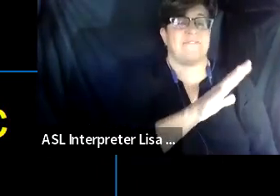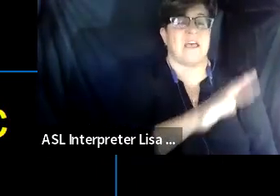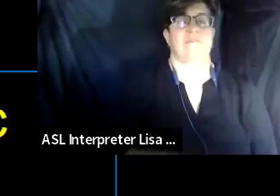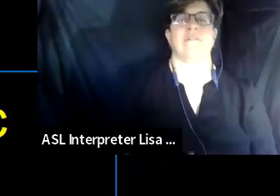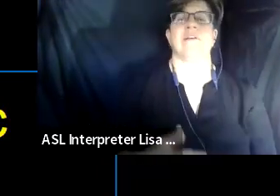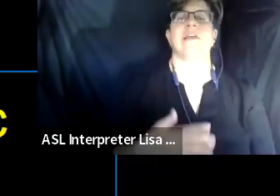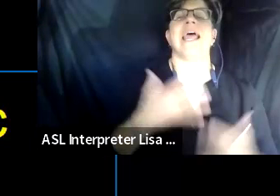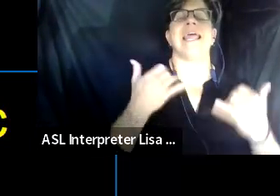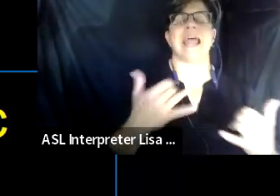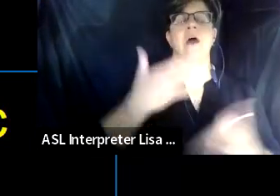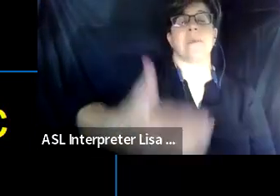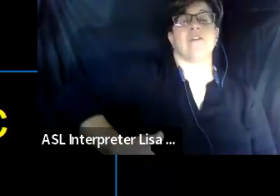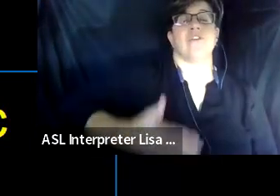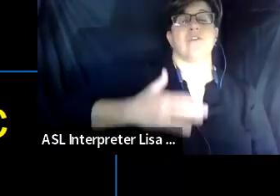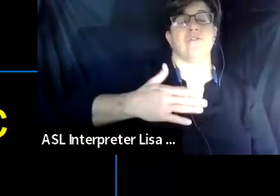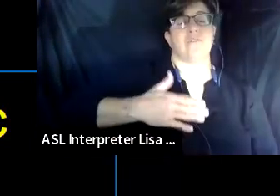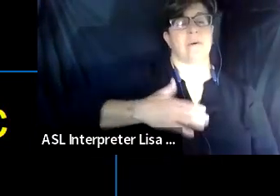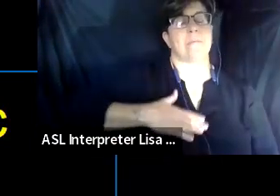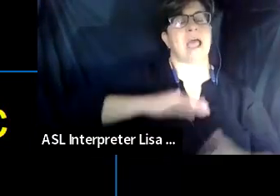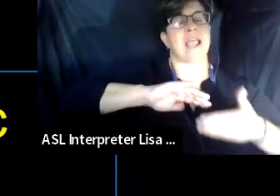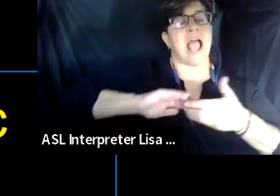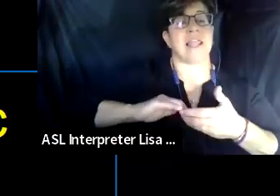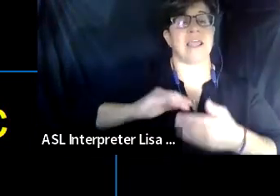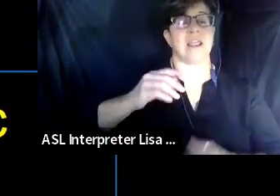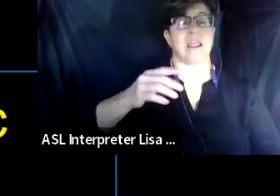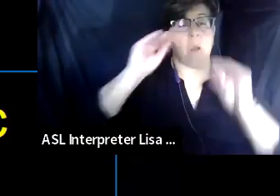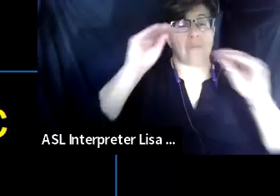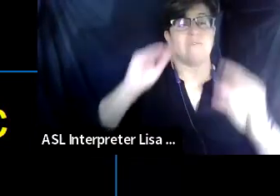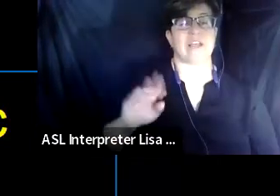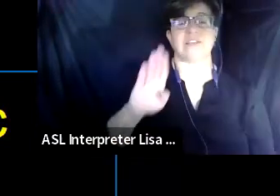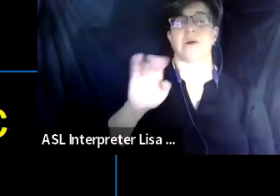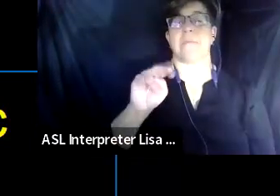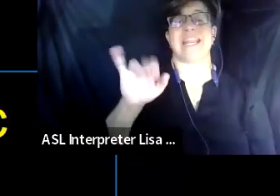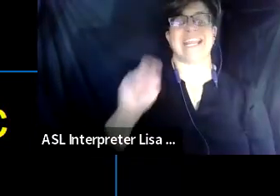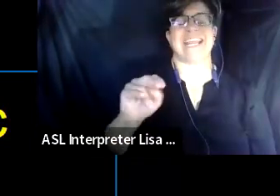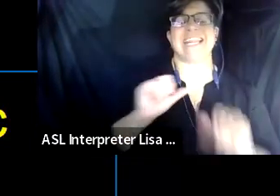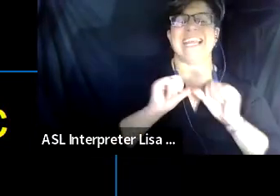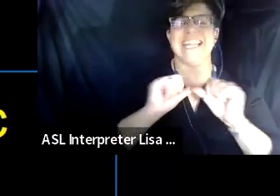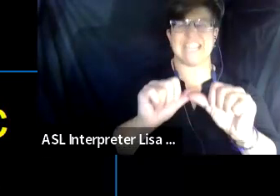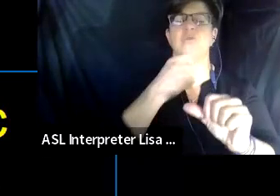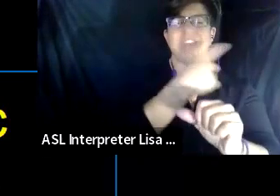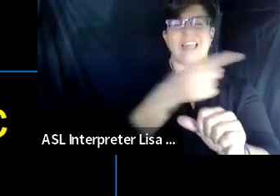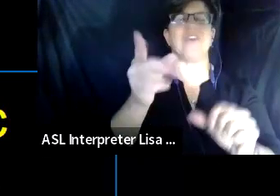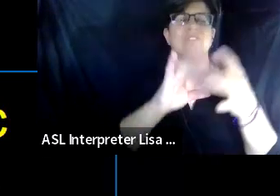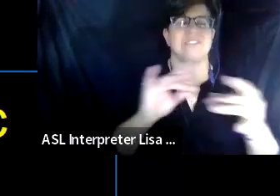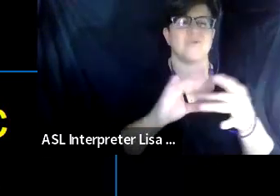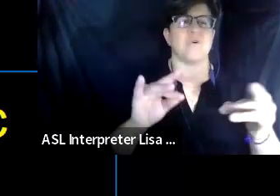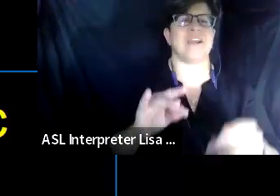colleague and friend of mine, Professor Eyal Benin, to continue telling you about the story of FAM161A. Thank you.